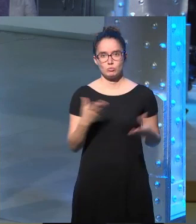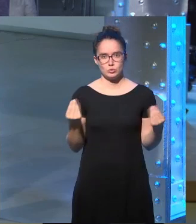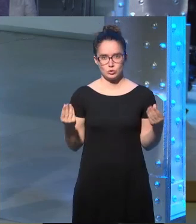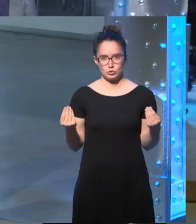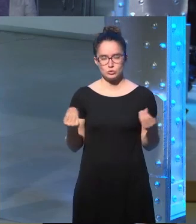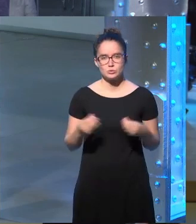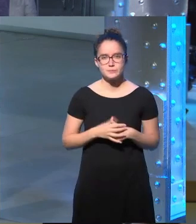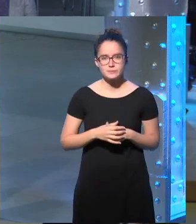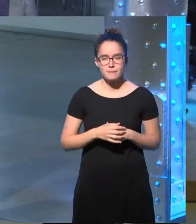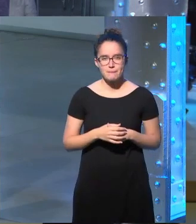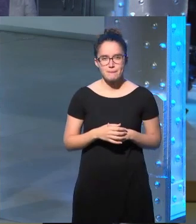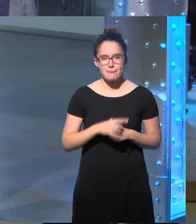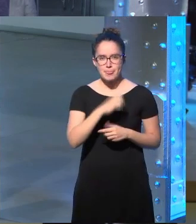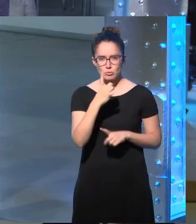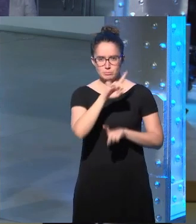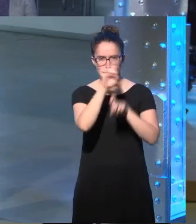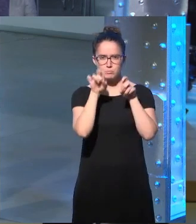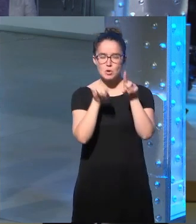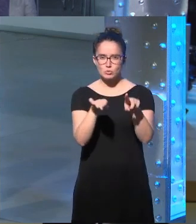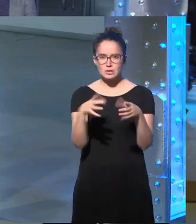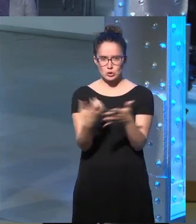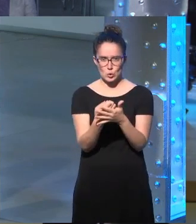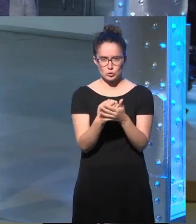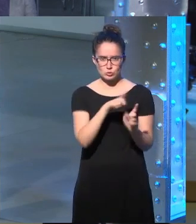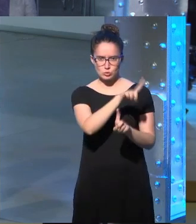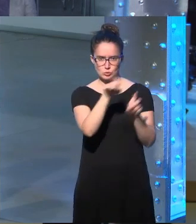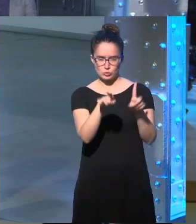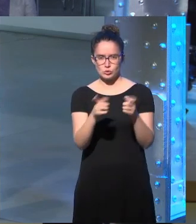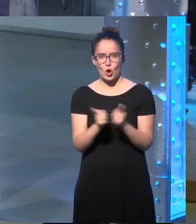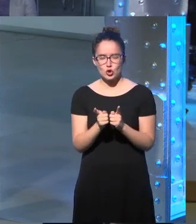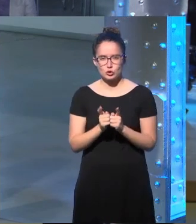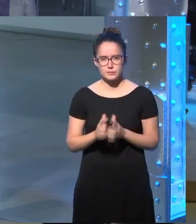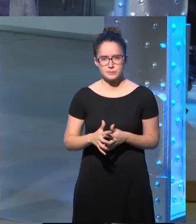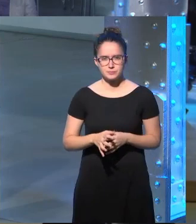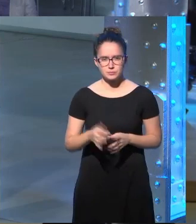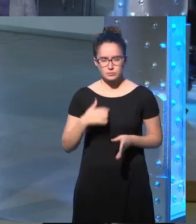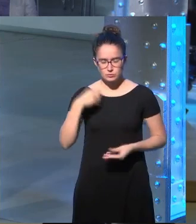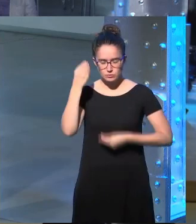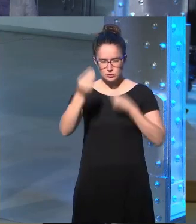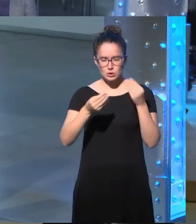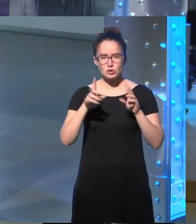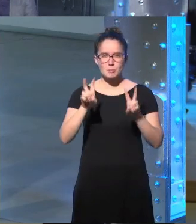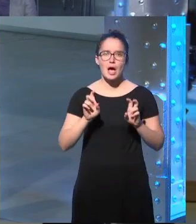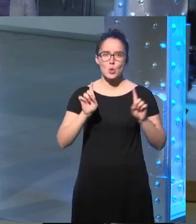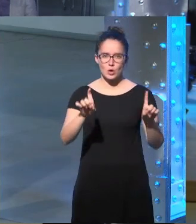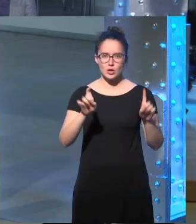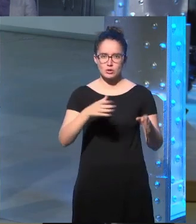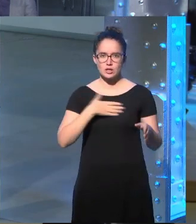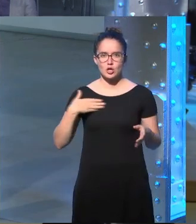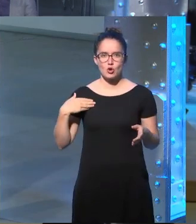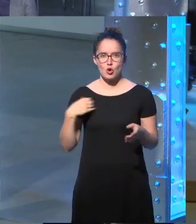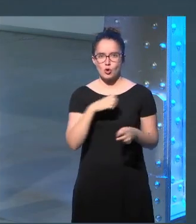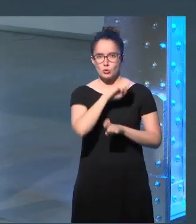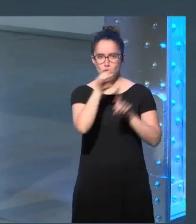of time talking about that. I'm going to ask a question. This is a brief survey for everyone. We have asked about